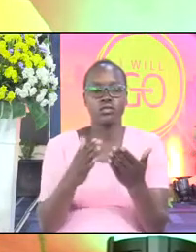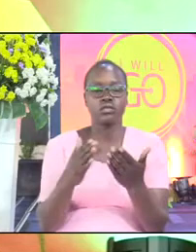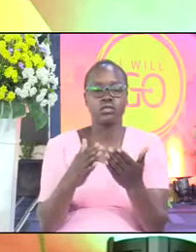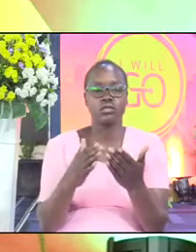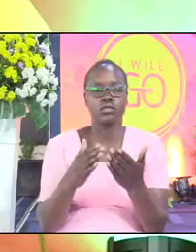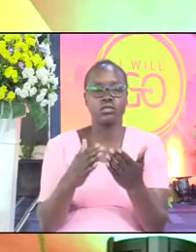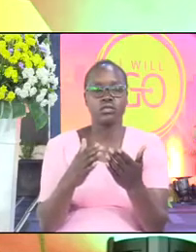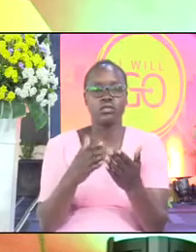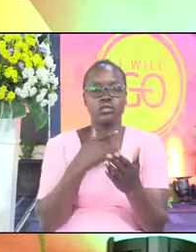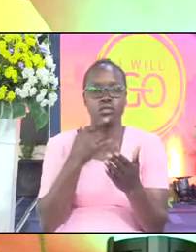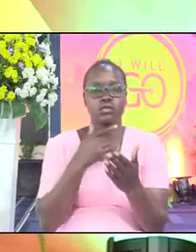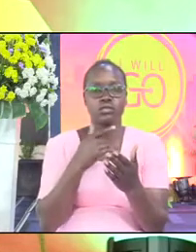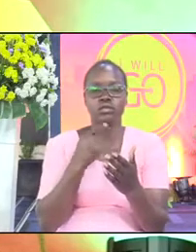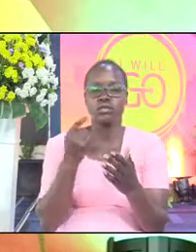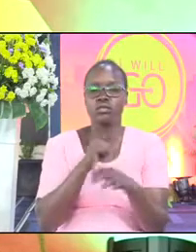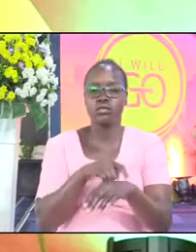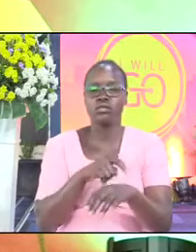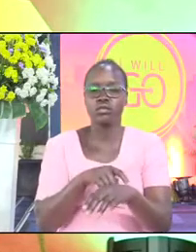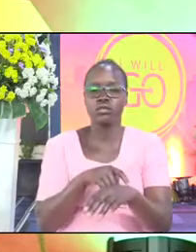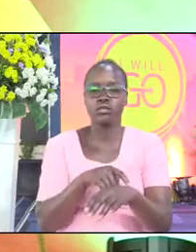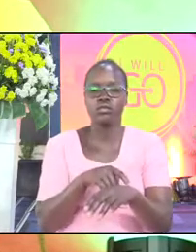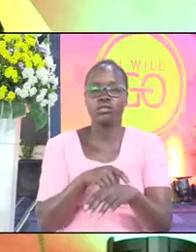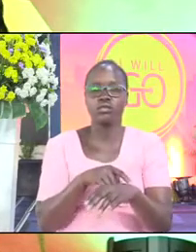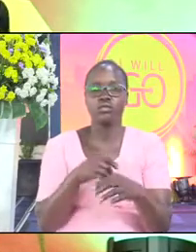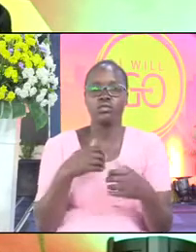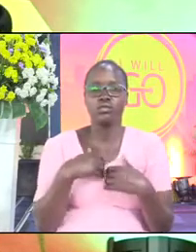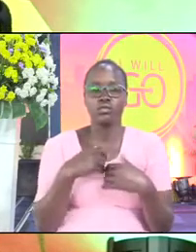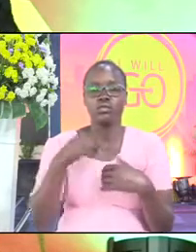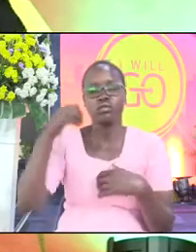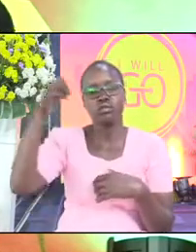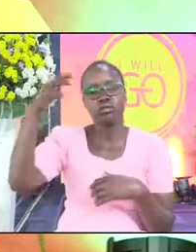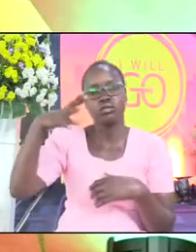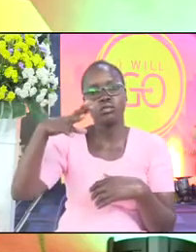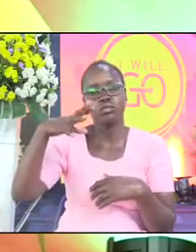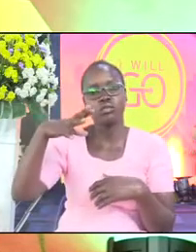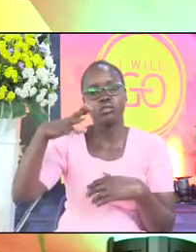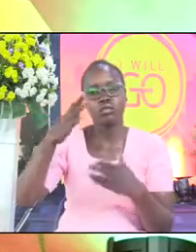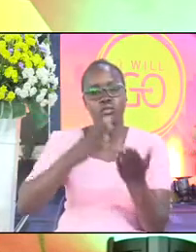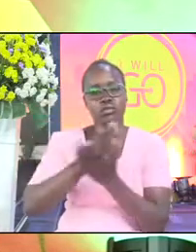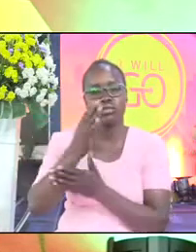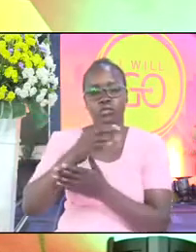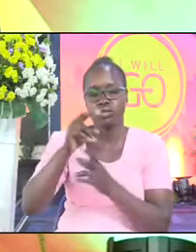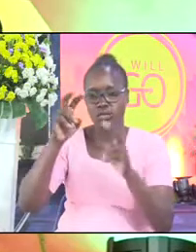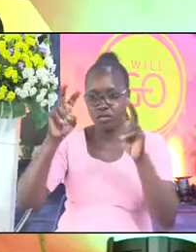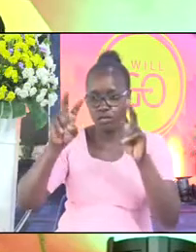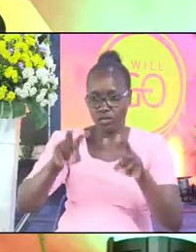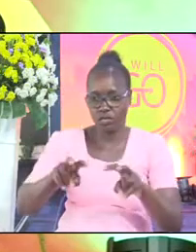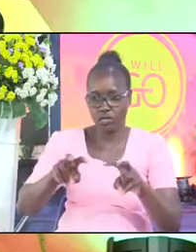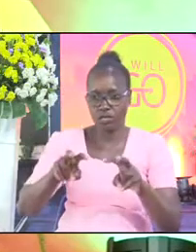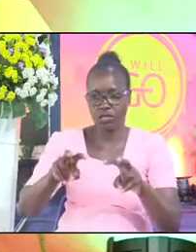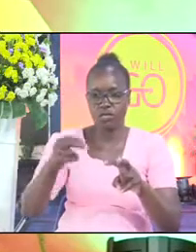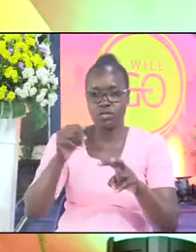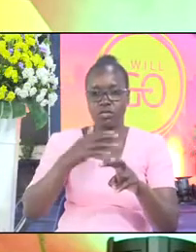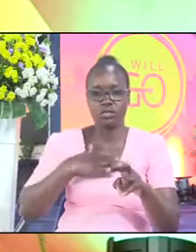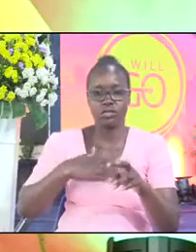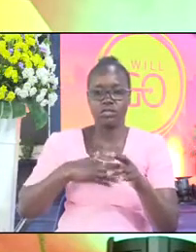right away. It says that the only time you have the right to look down on anybody is when you're trying